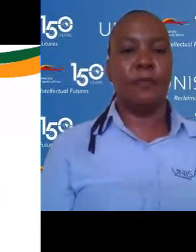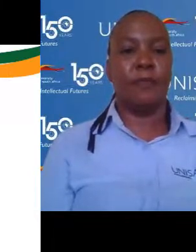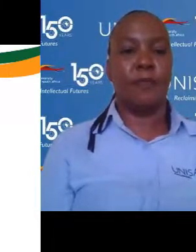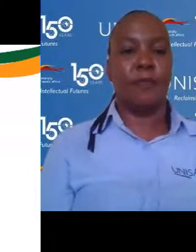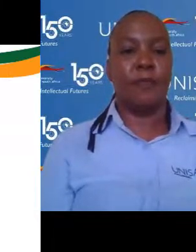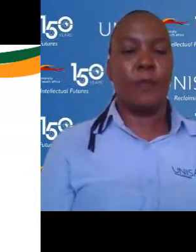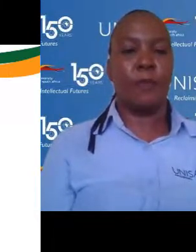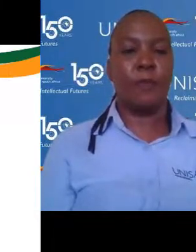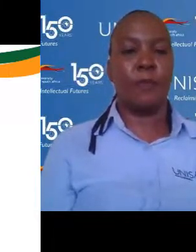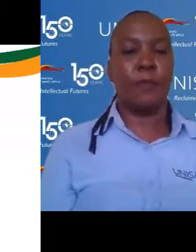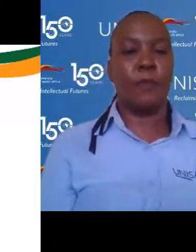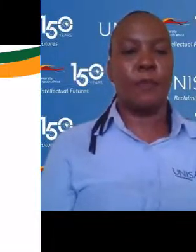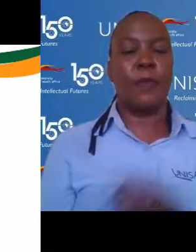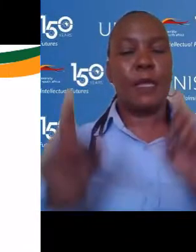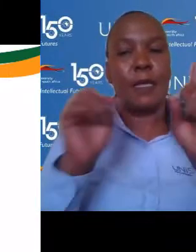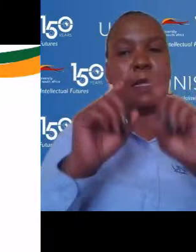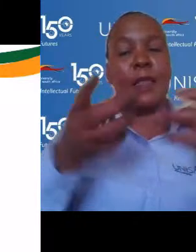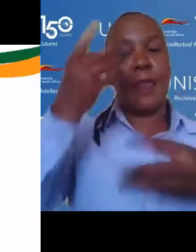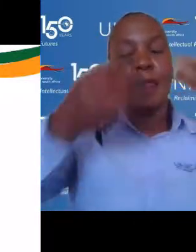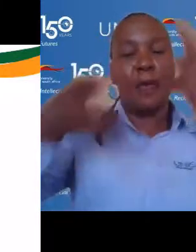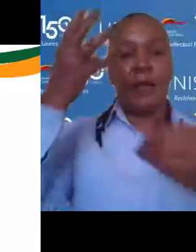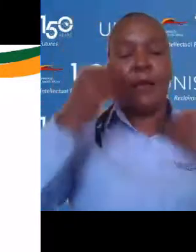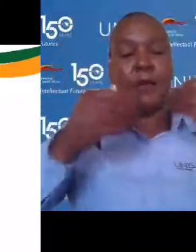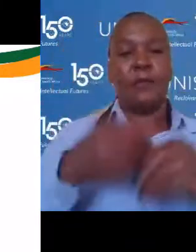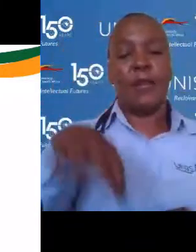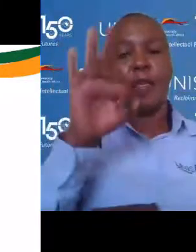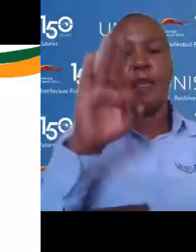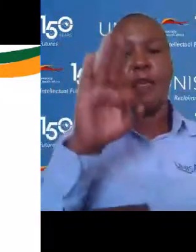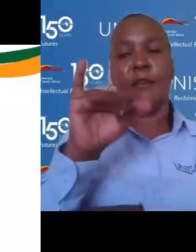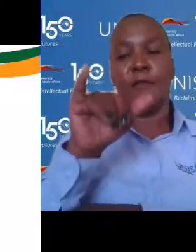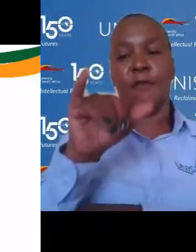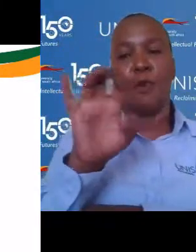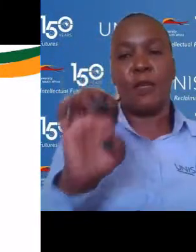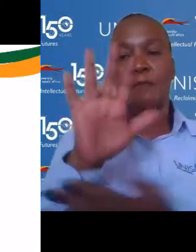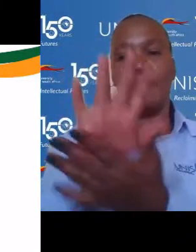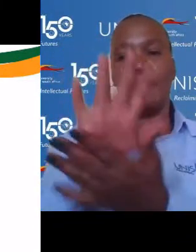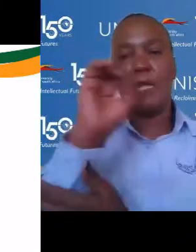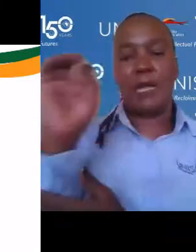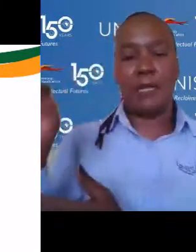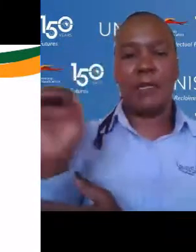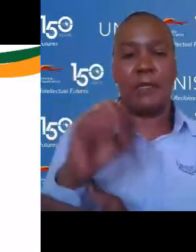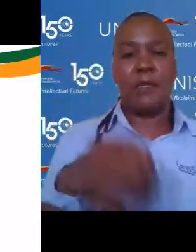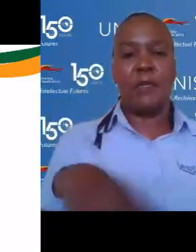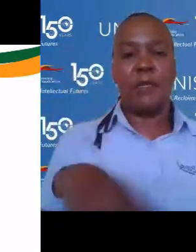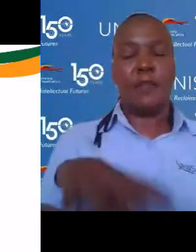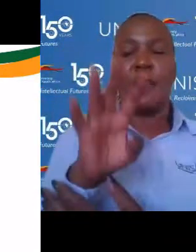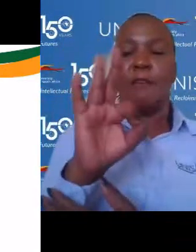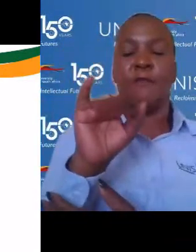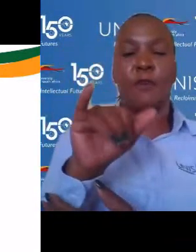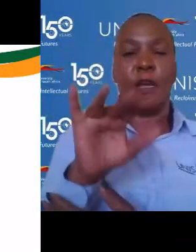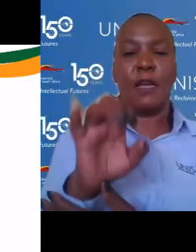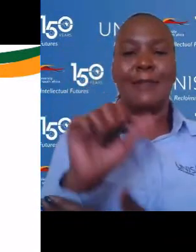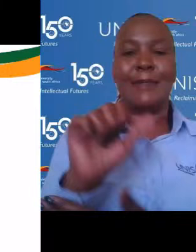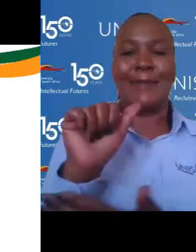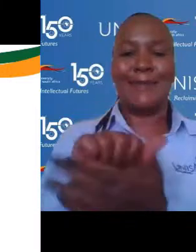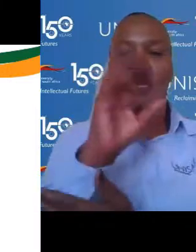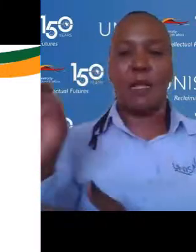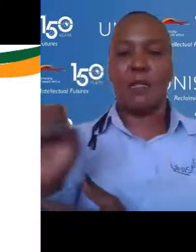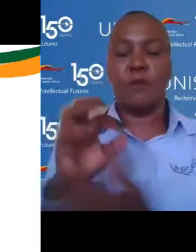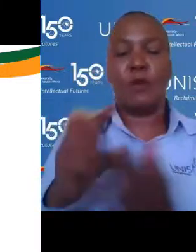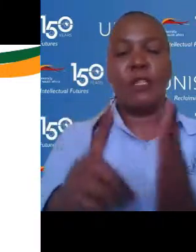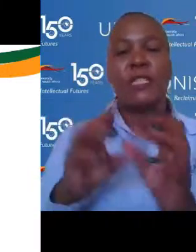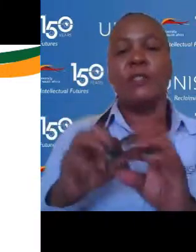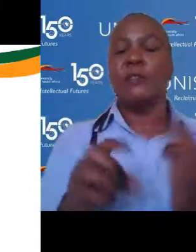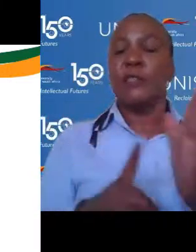Special learning courses called the FYE 1500 and the FYE 1600 were developed to provide you